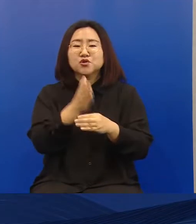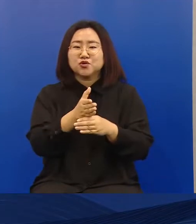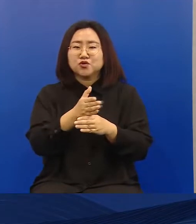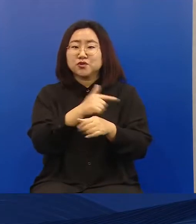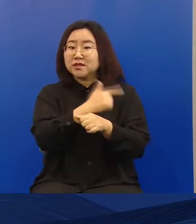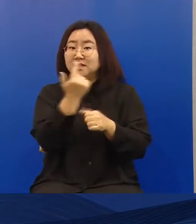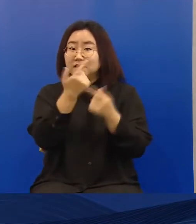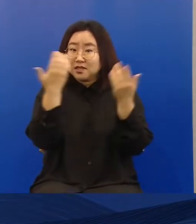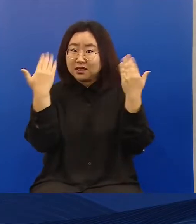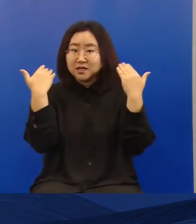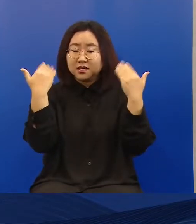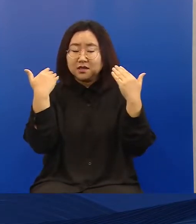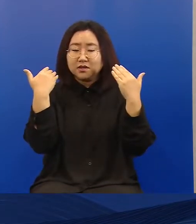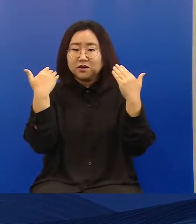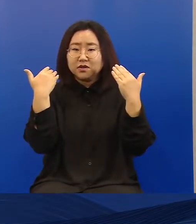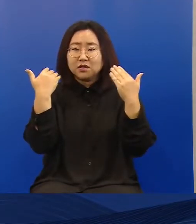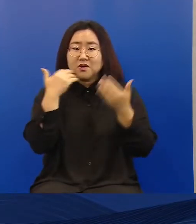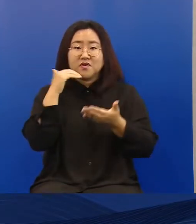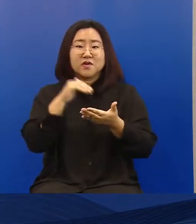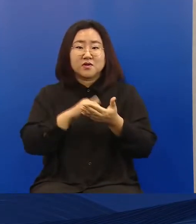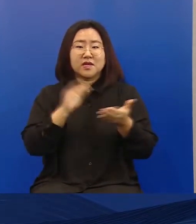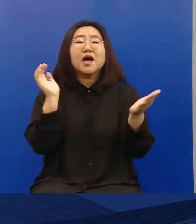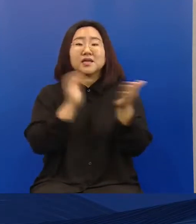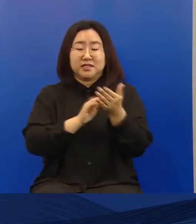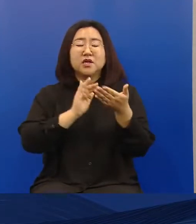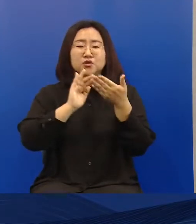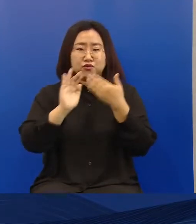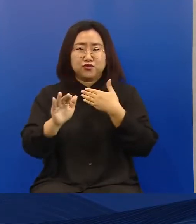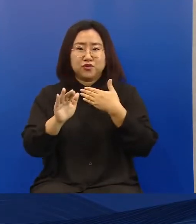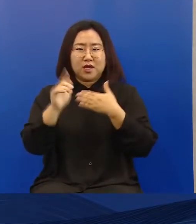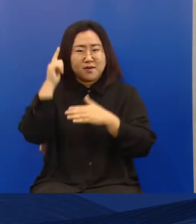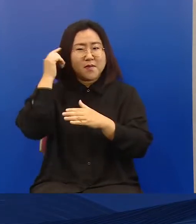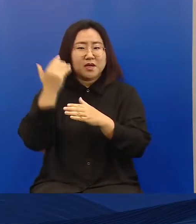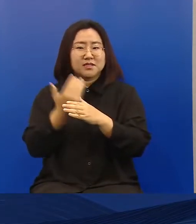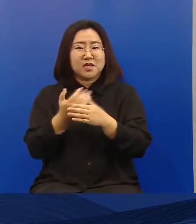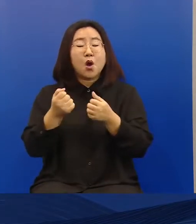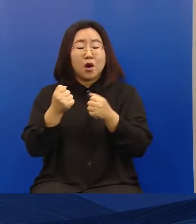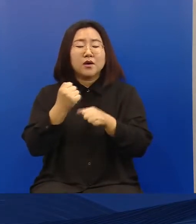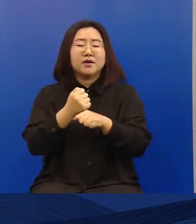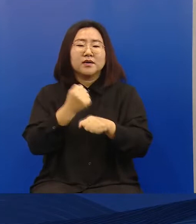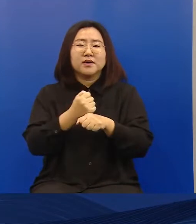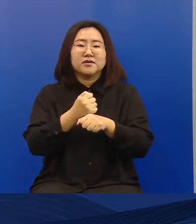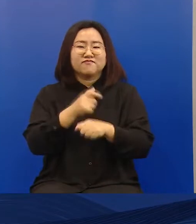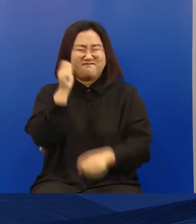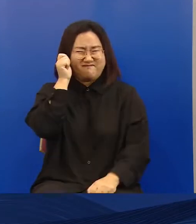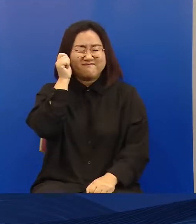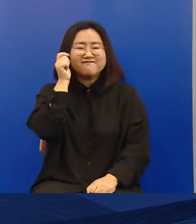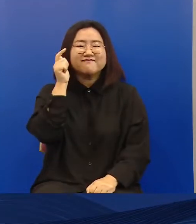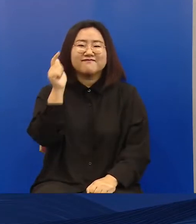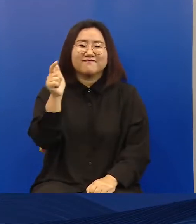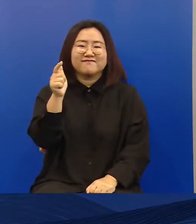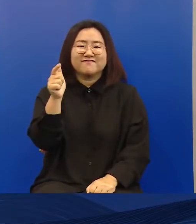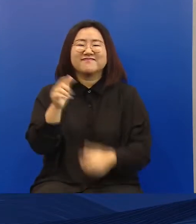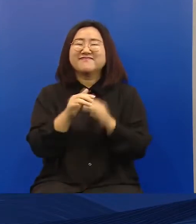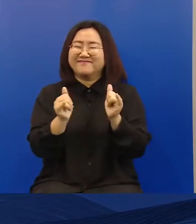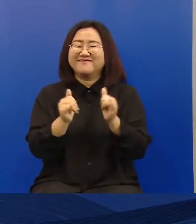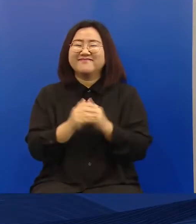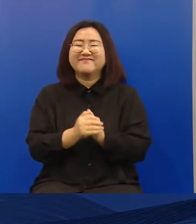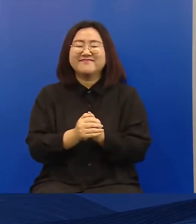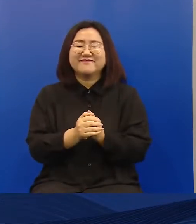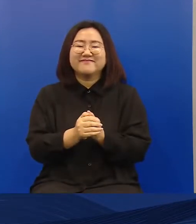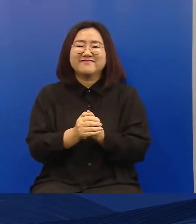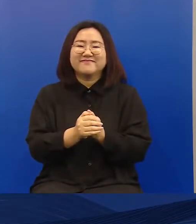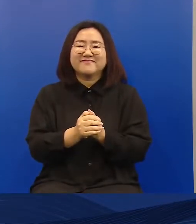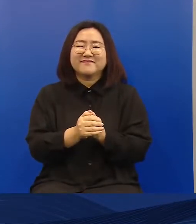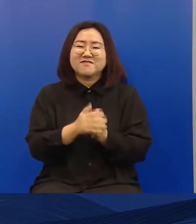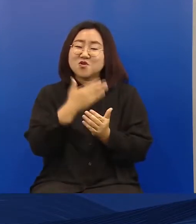Nazarene University PhD course, and Professor Cho have finished